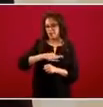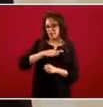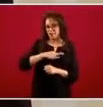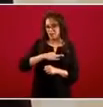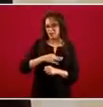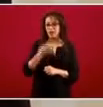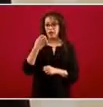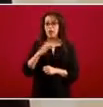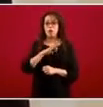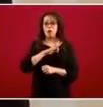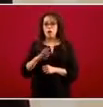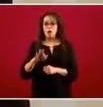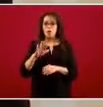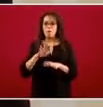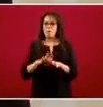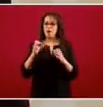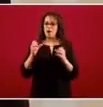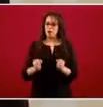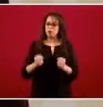virus,